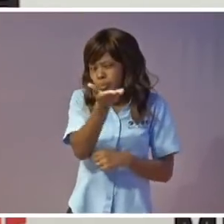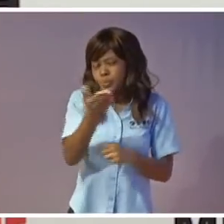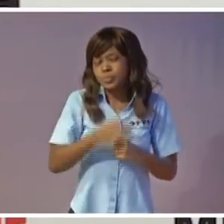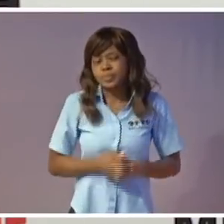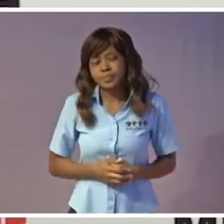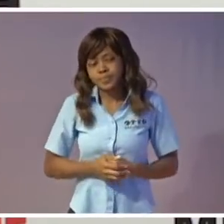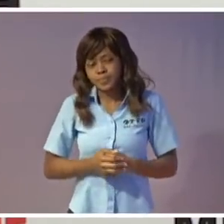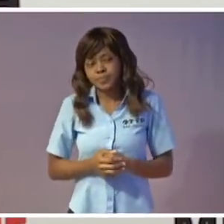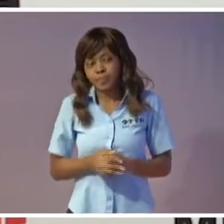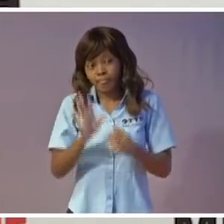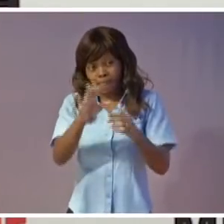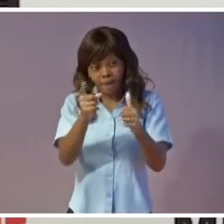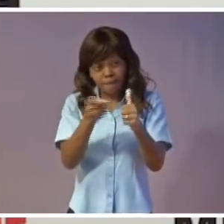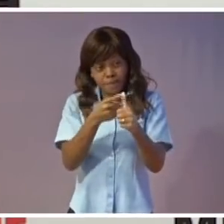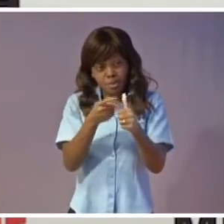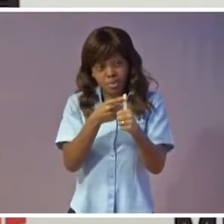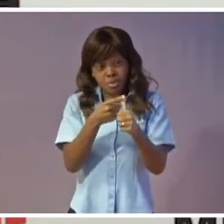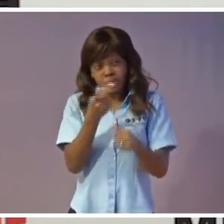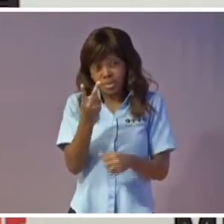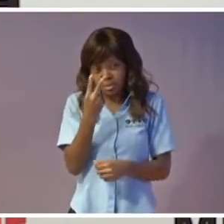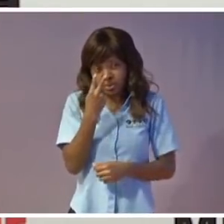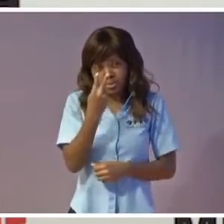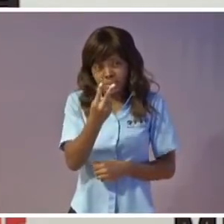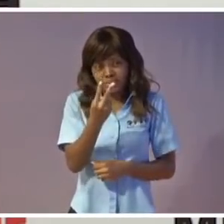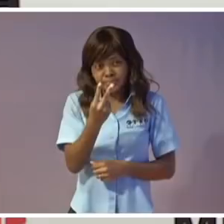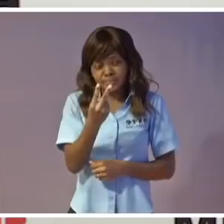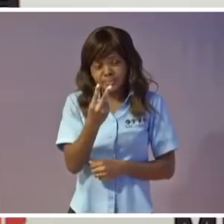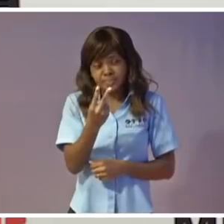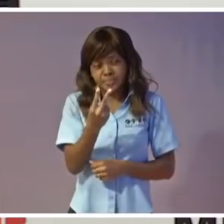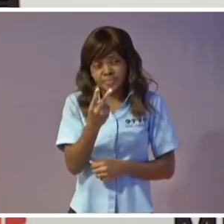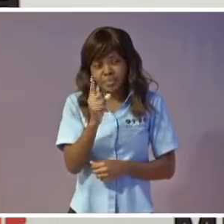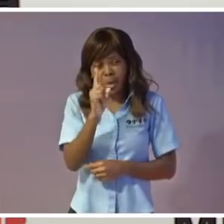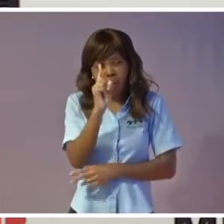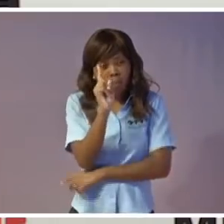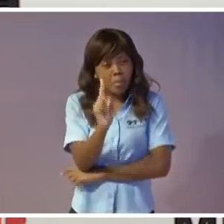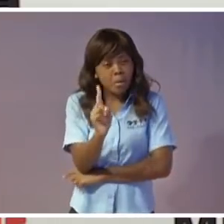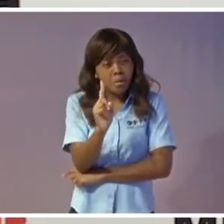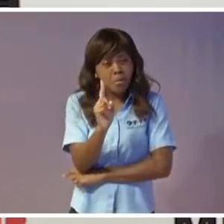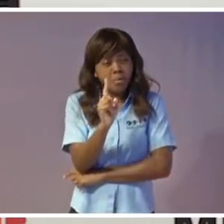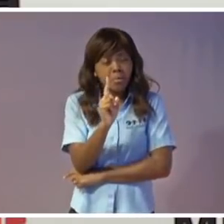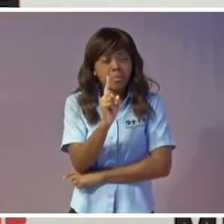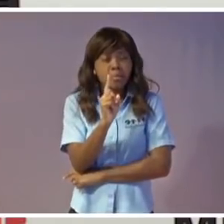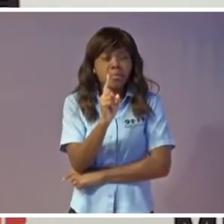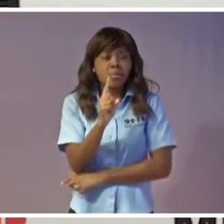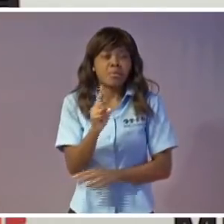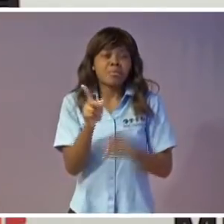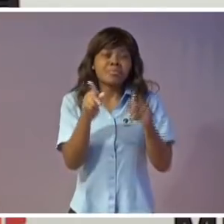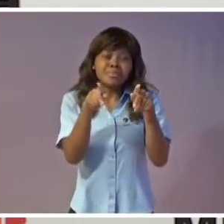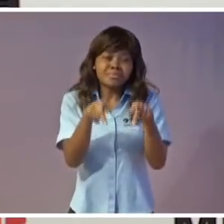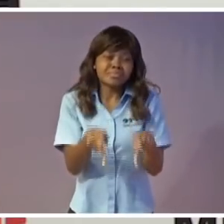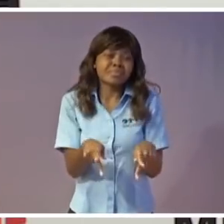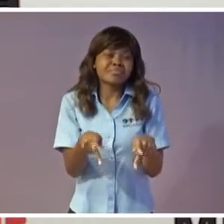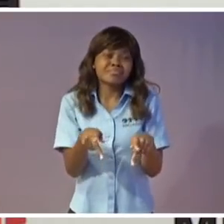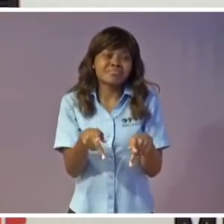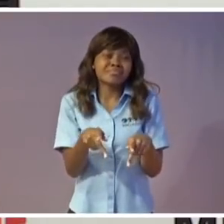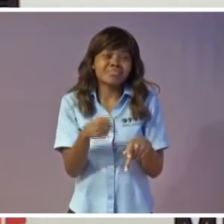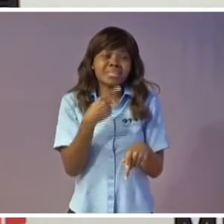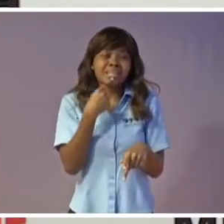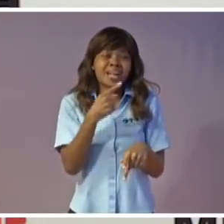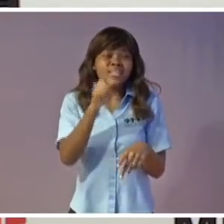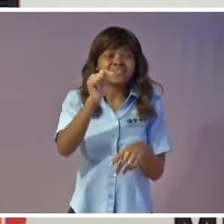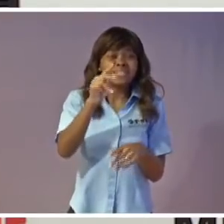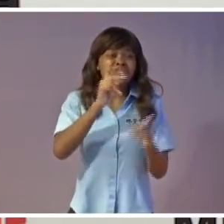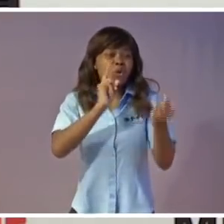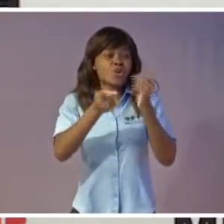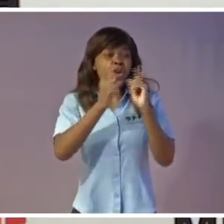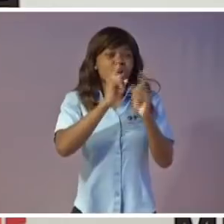unfortunate passing of one of the ministry's spokesperson for vaccination who would have died from COVID-19. And now there are some